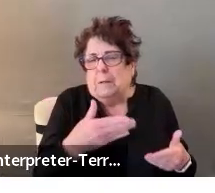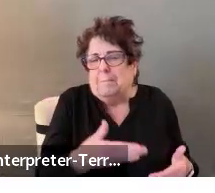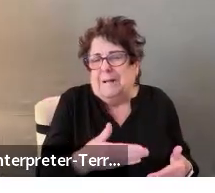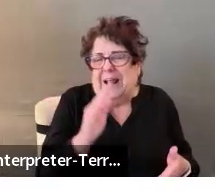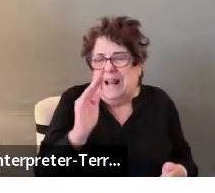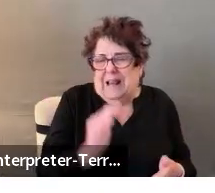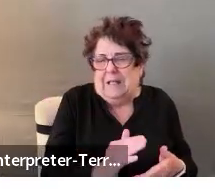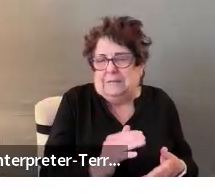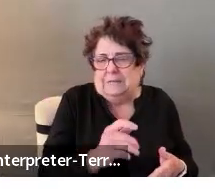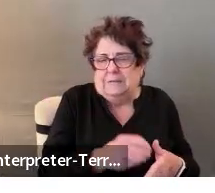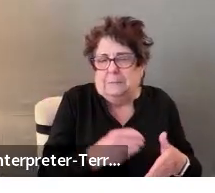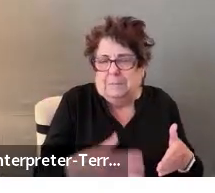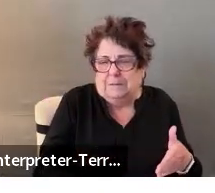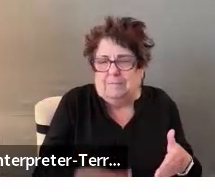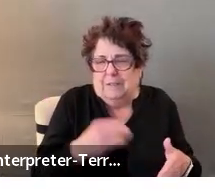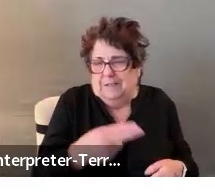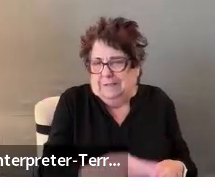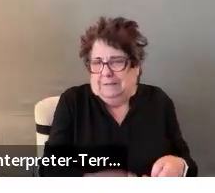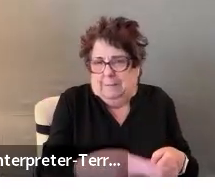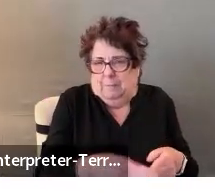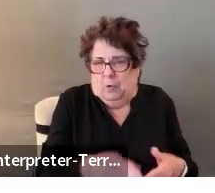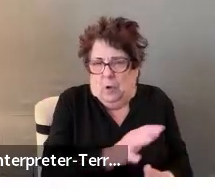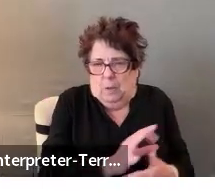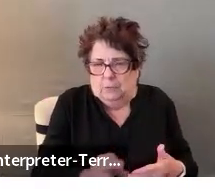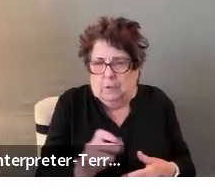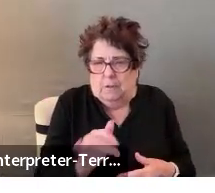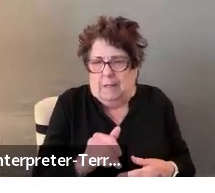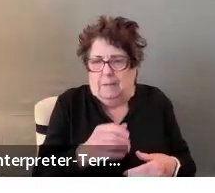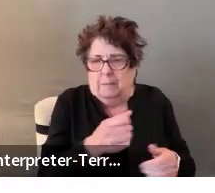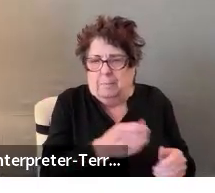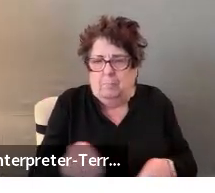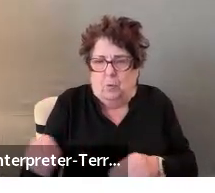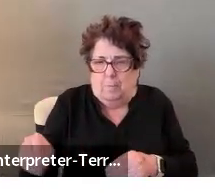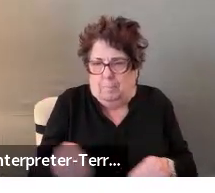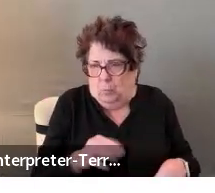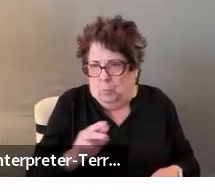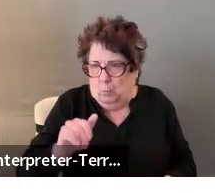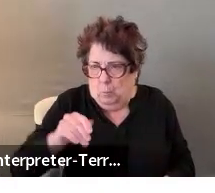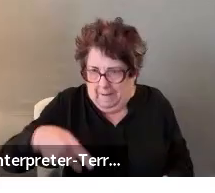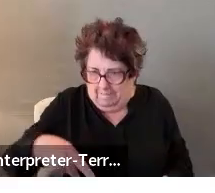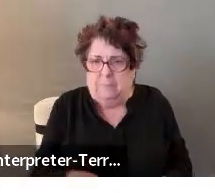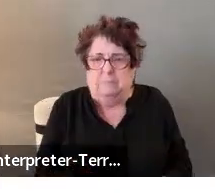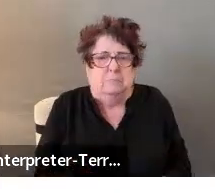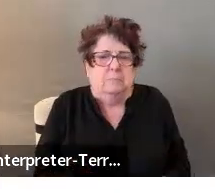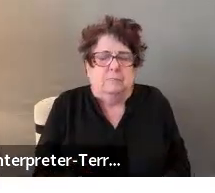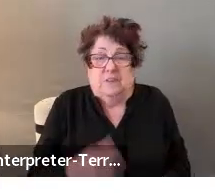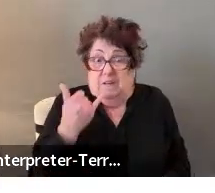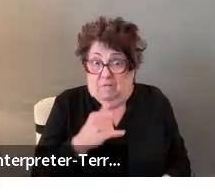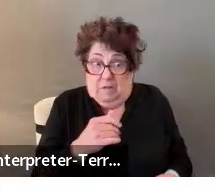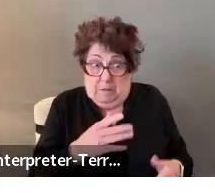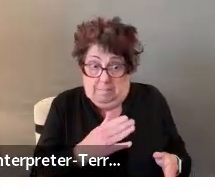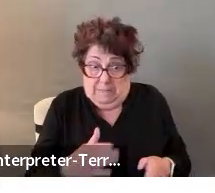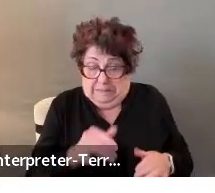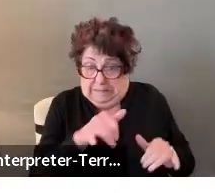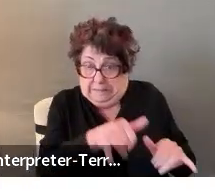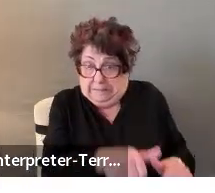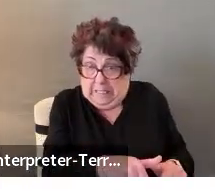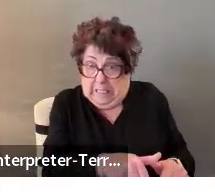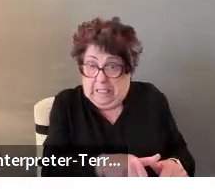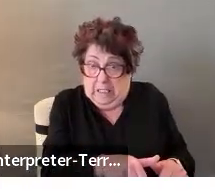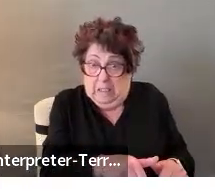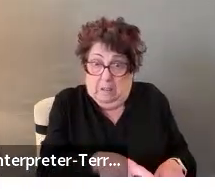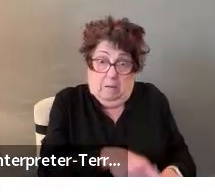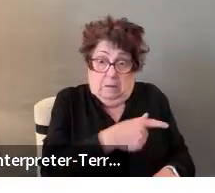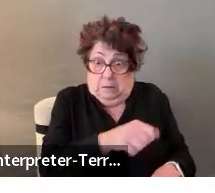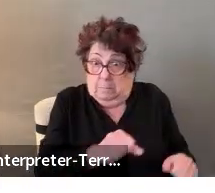options. For example, a portable ramp. If they plan to stay in the home as long as possible, installing a roll-in shower or outside